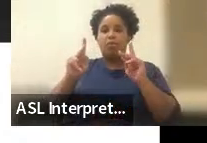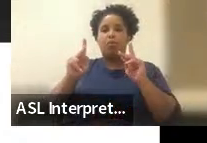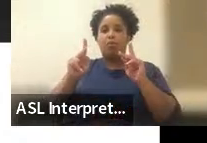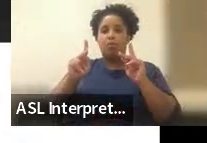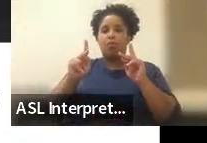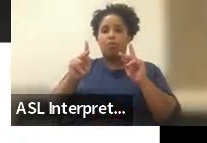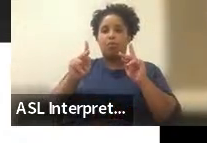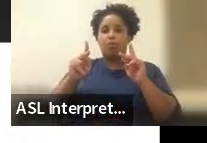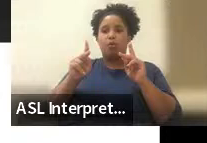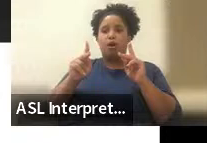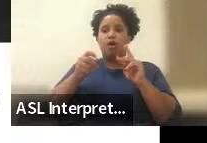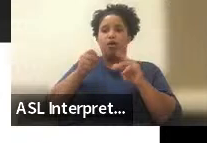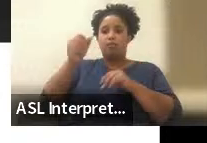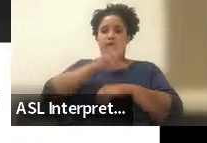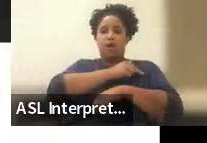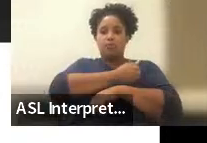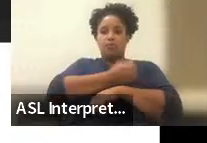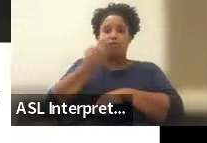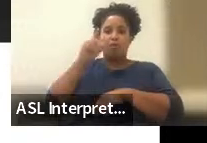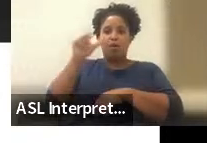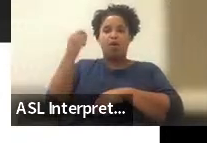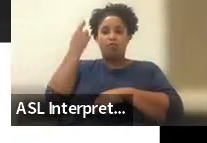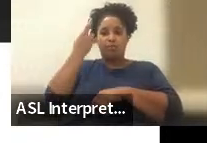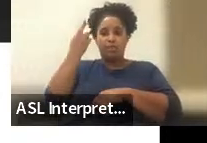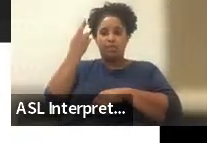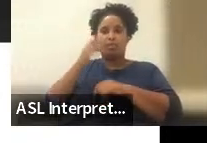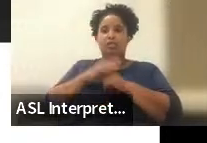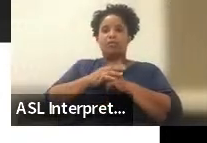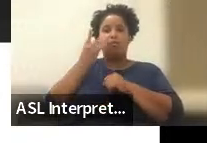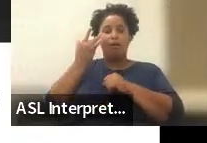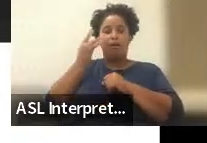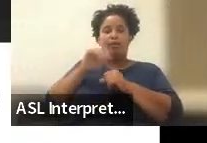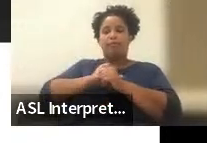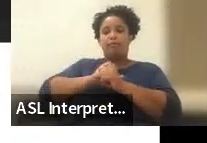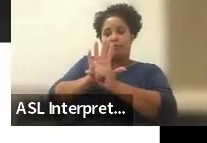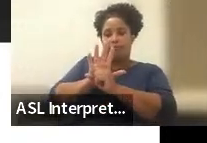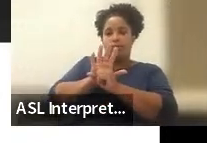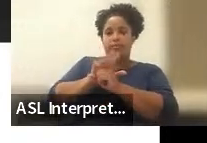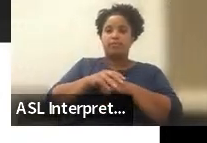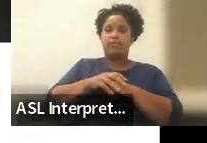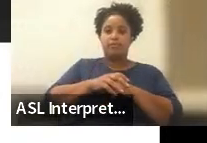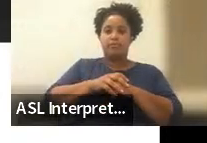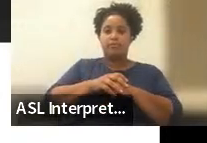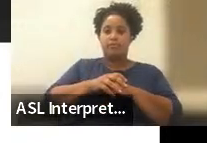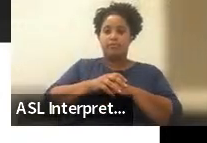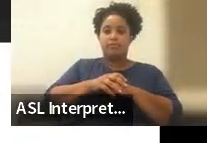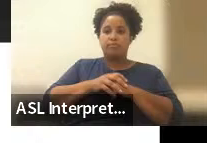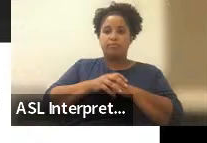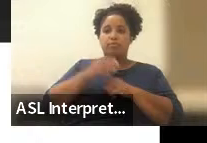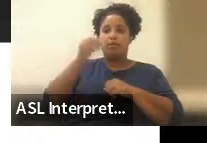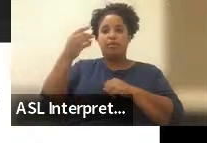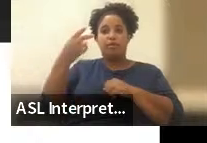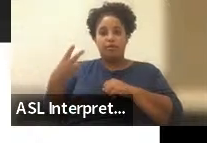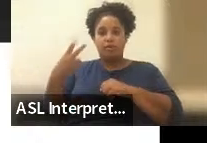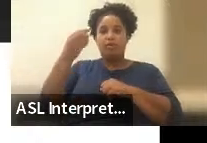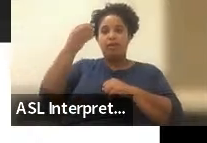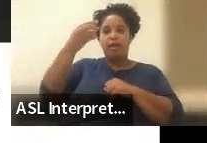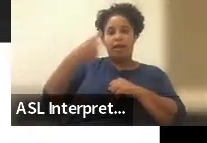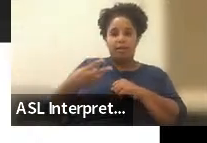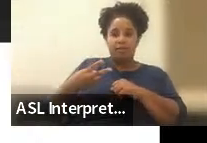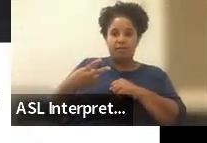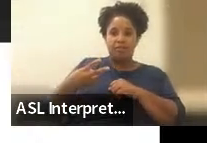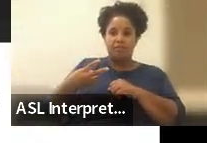happening to have COVID. It's going to end up being somewhere between a third and a half, depending